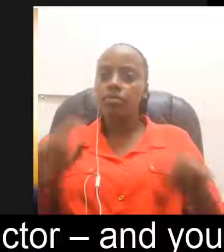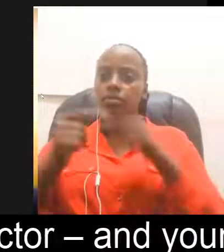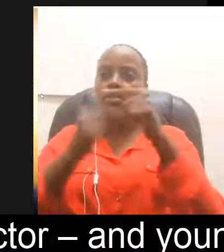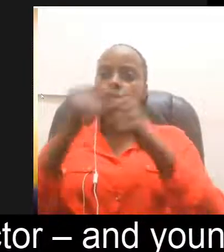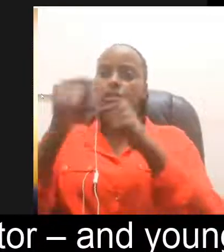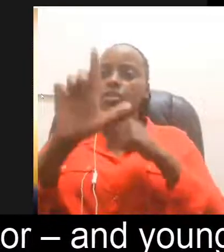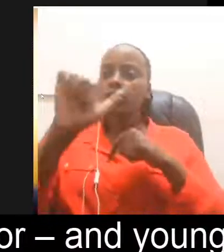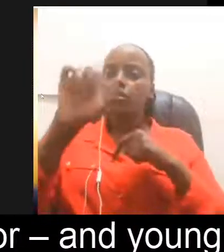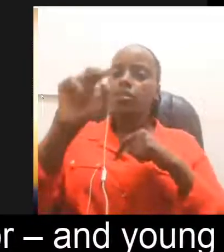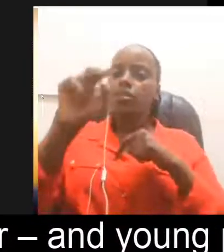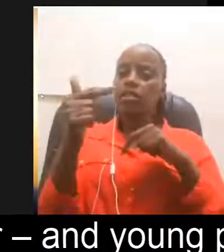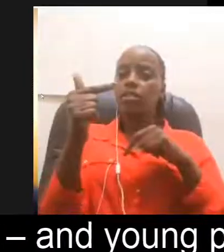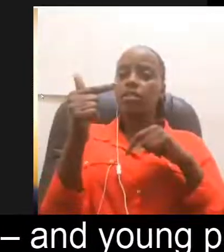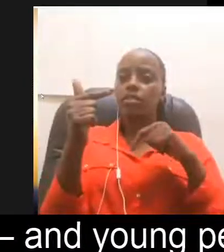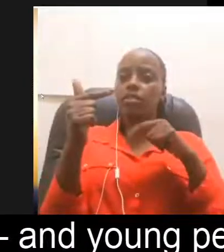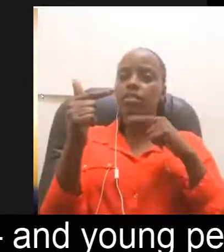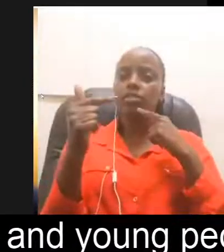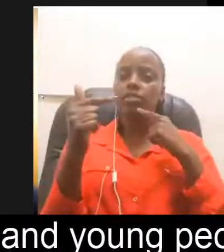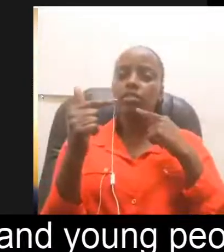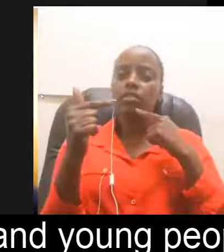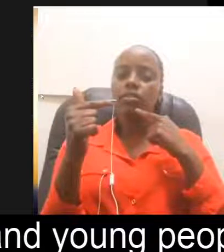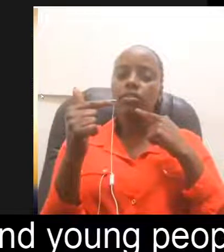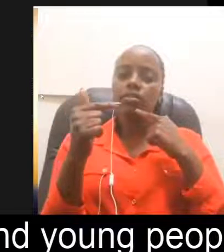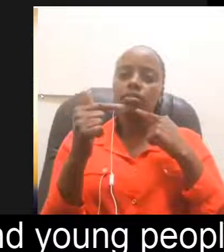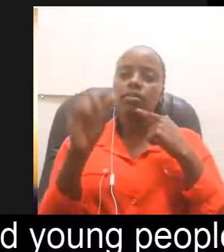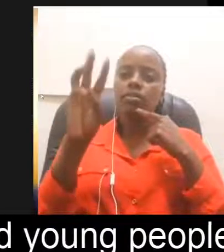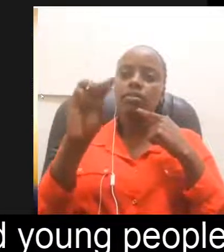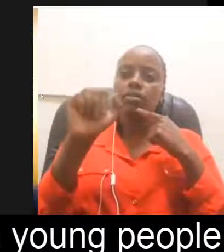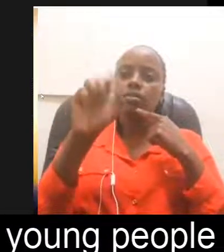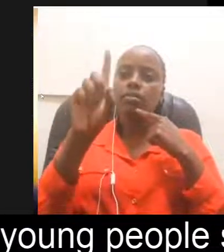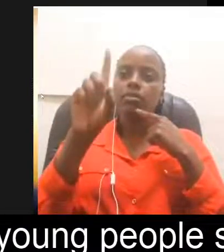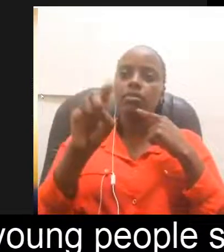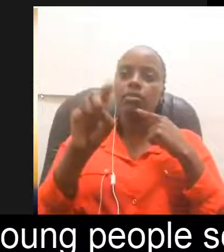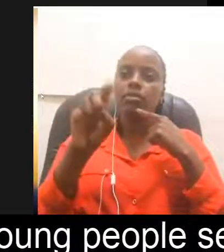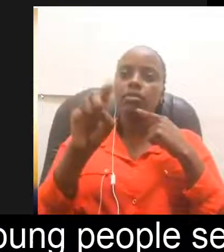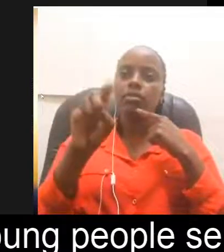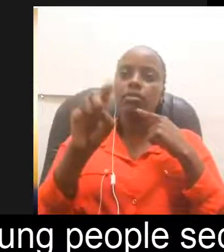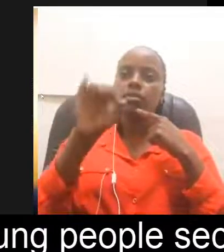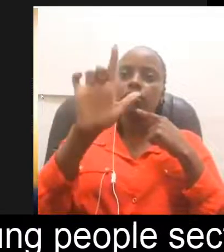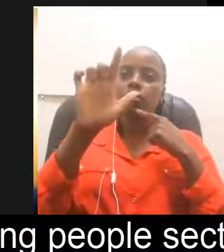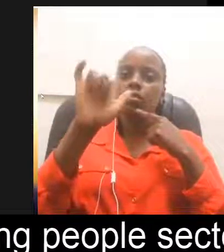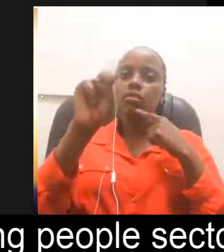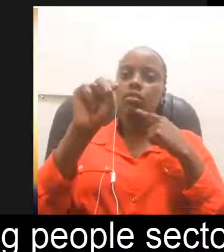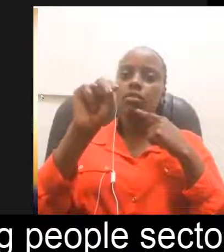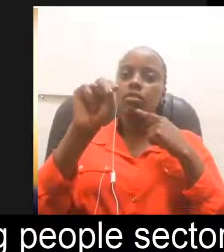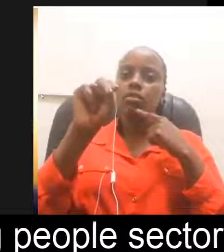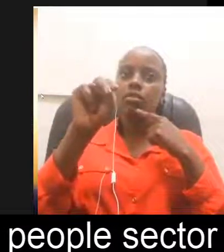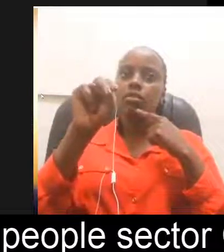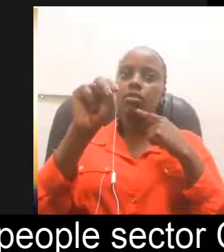and Maximilian, please. Sorry about that. Please carry on.